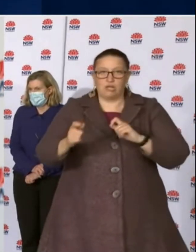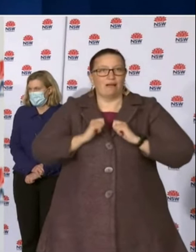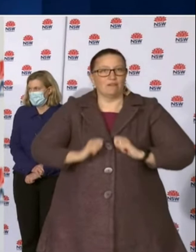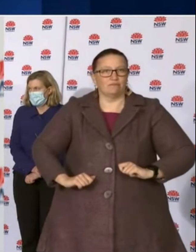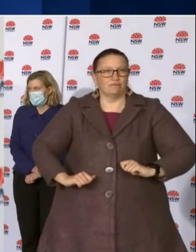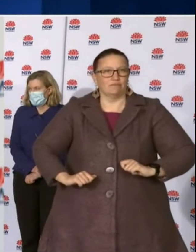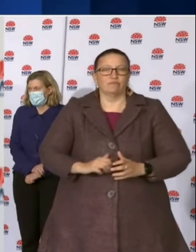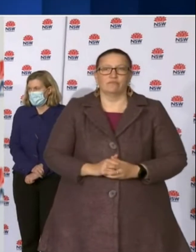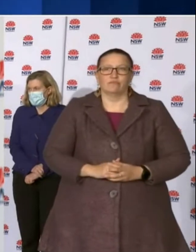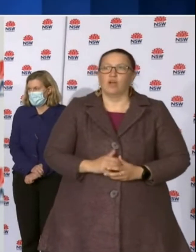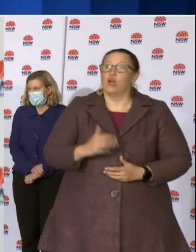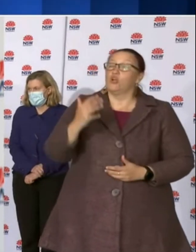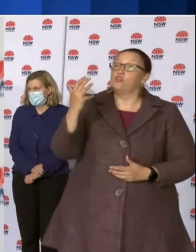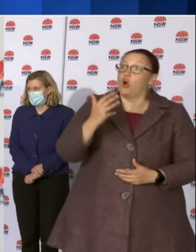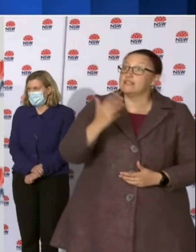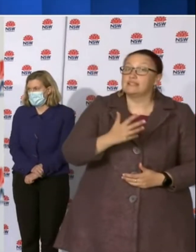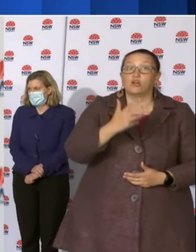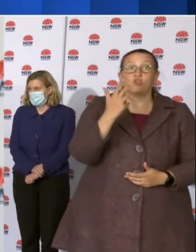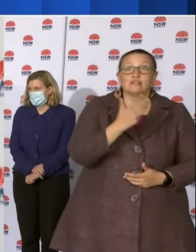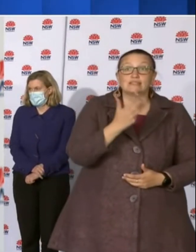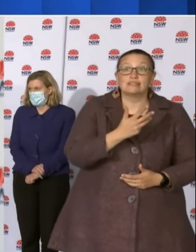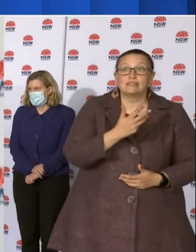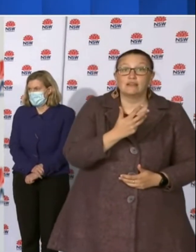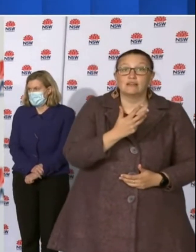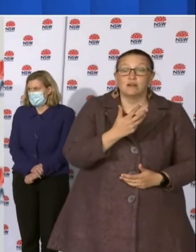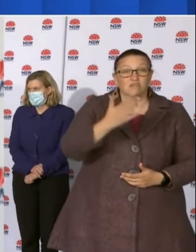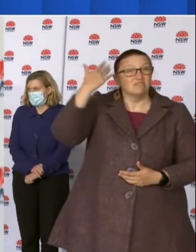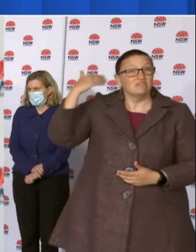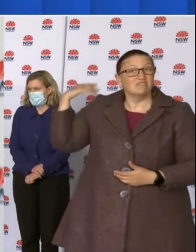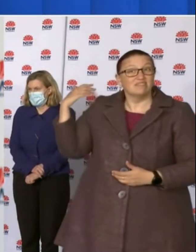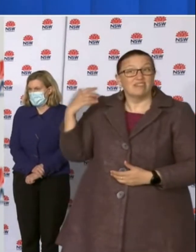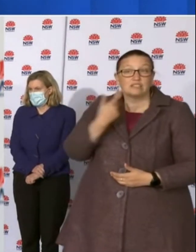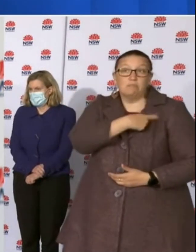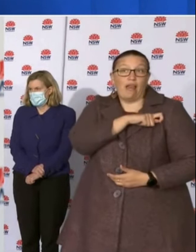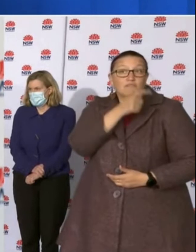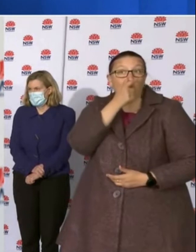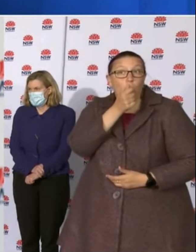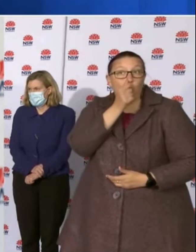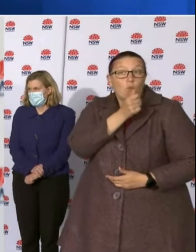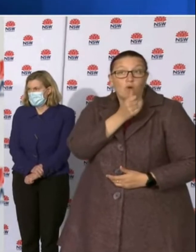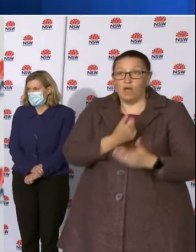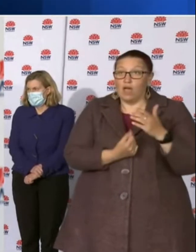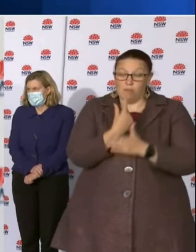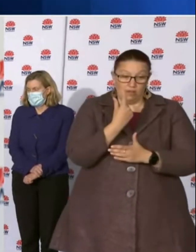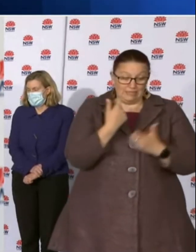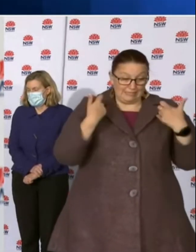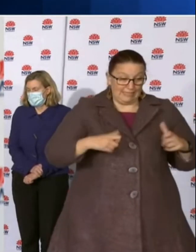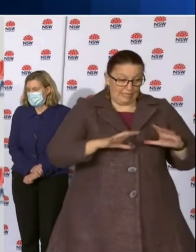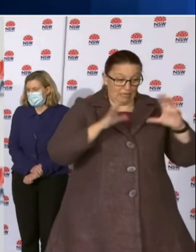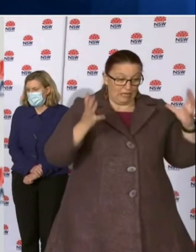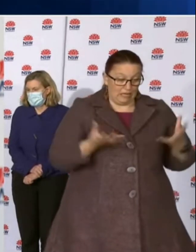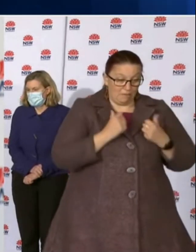1919, they had a series of waves. That's been repeated in other countries around the world where they've had managed to reduce the